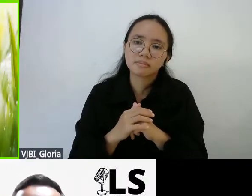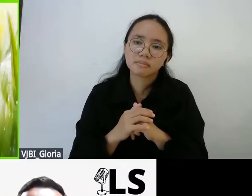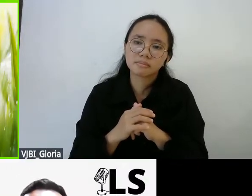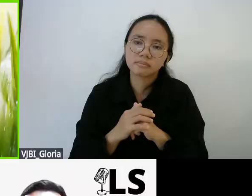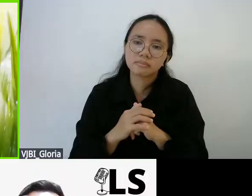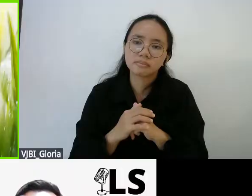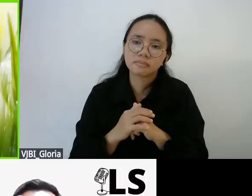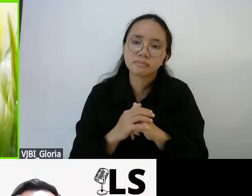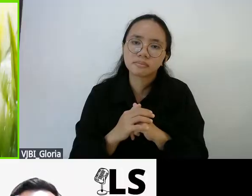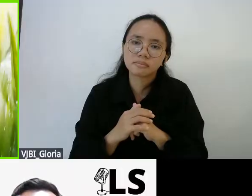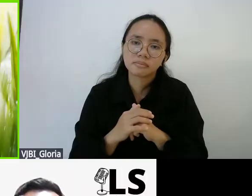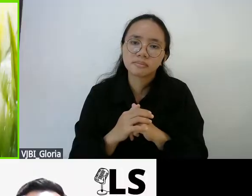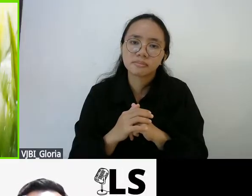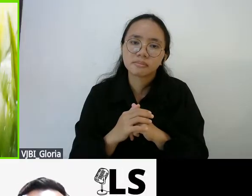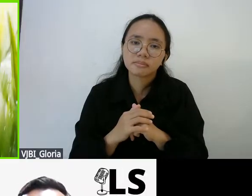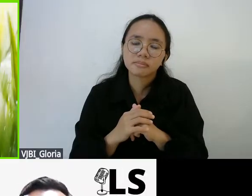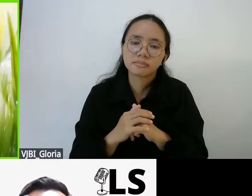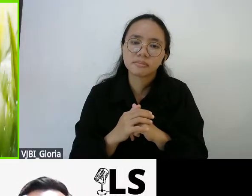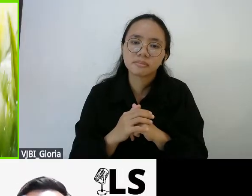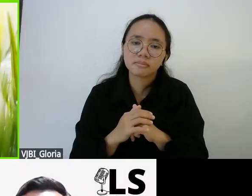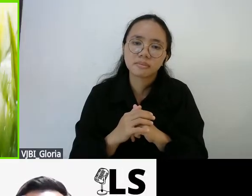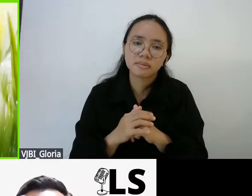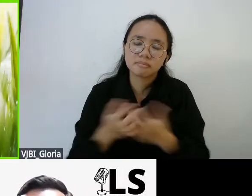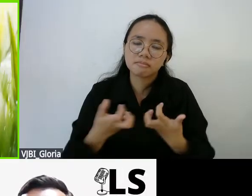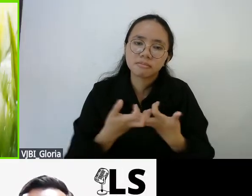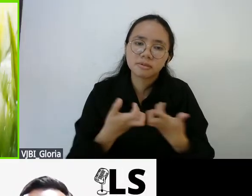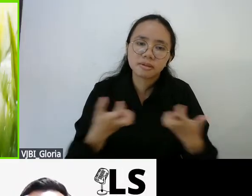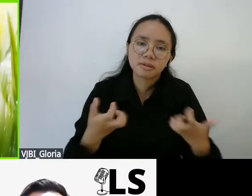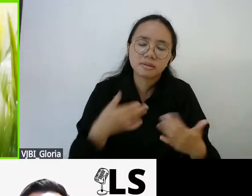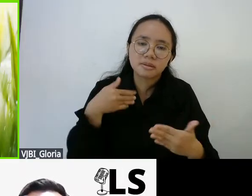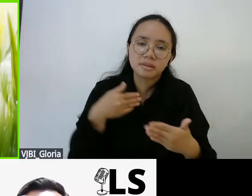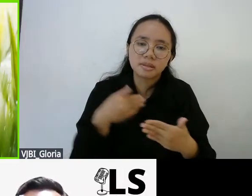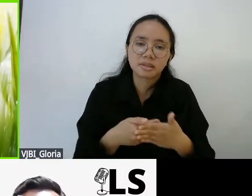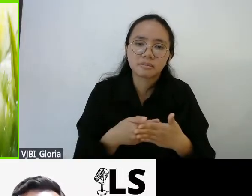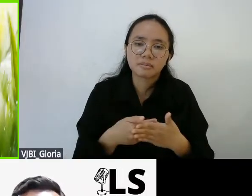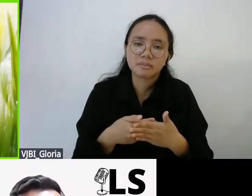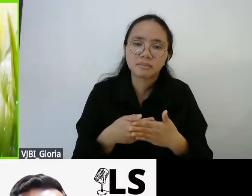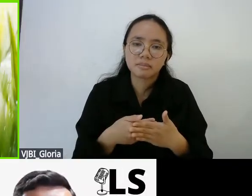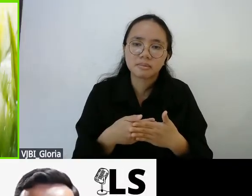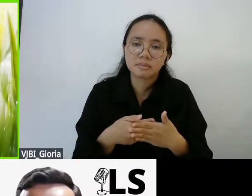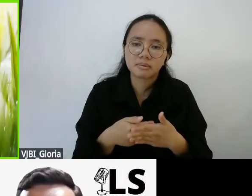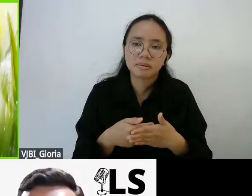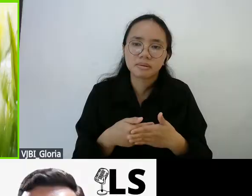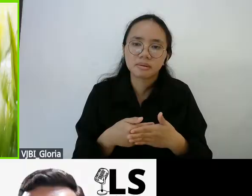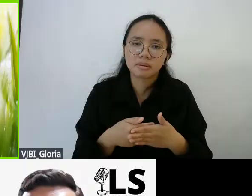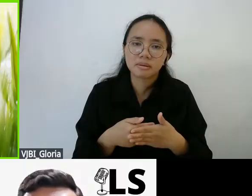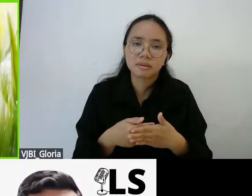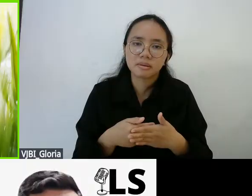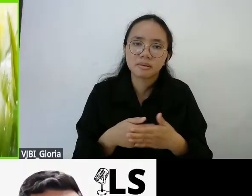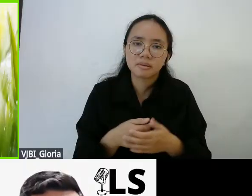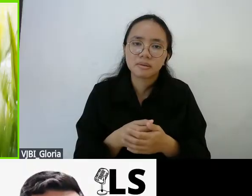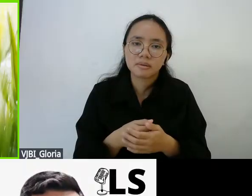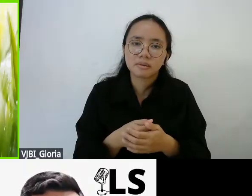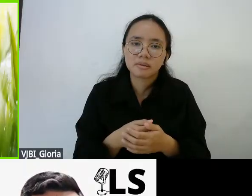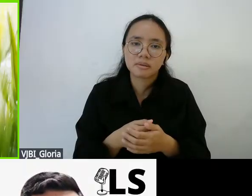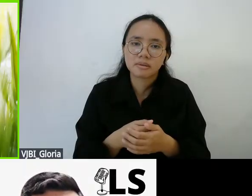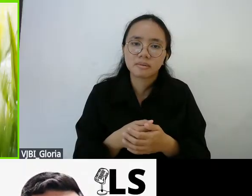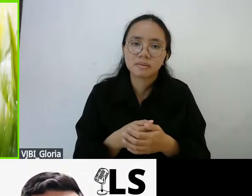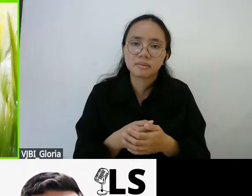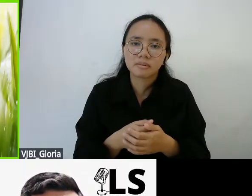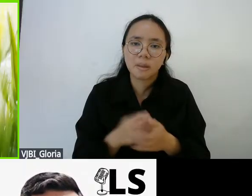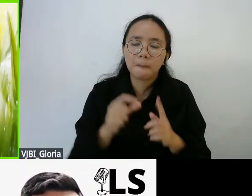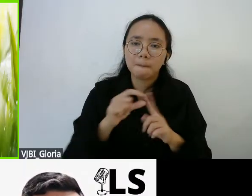Please. I have been fortunate to travel a lot, a great deal in